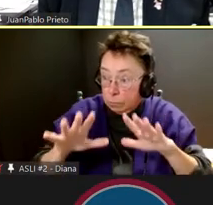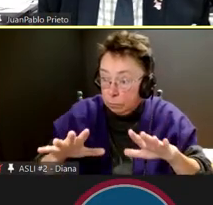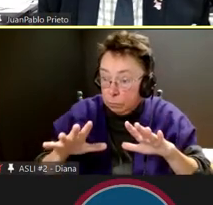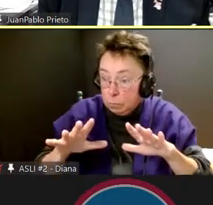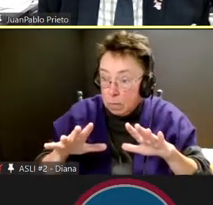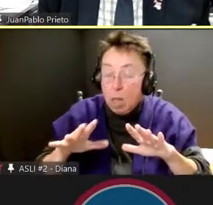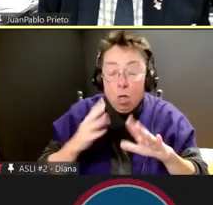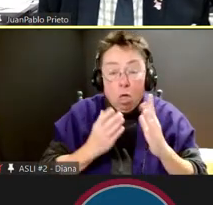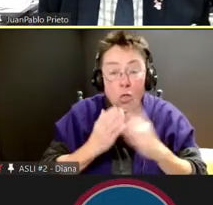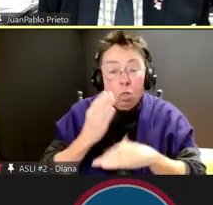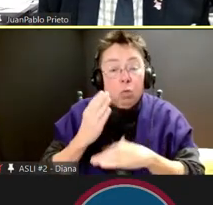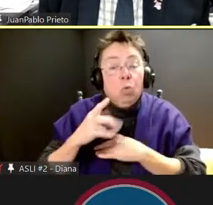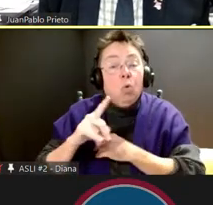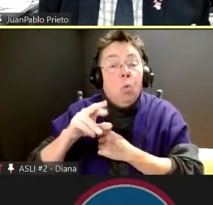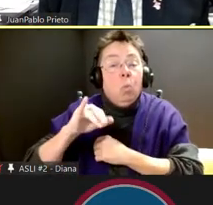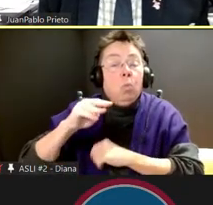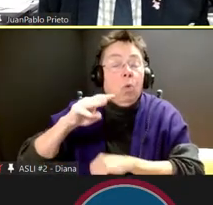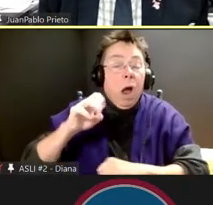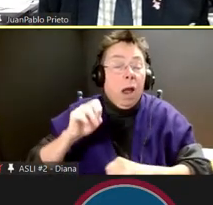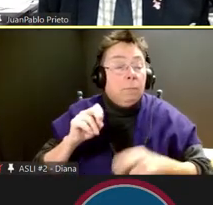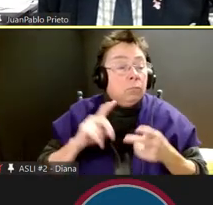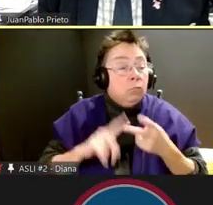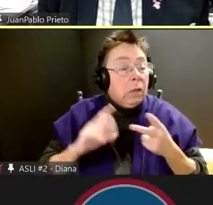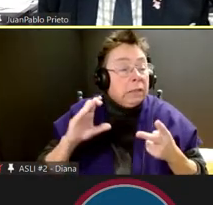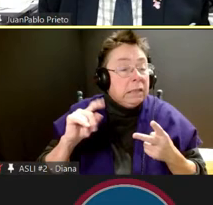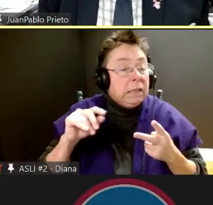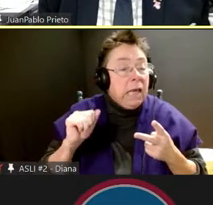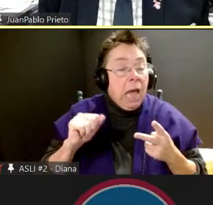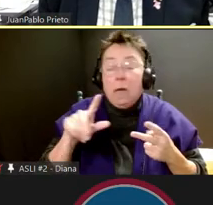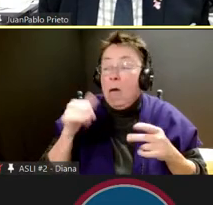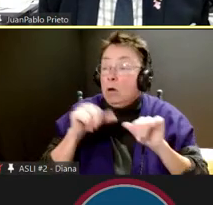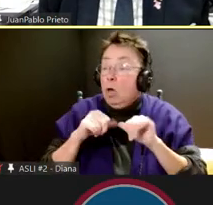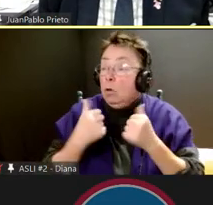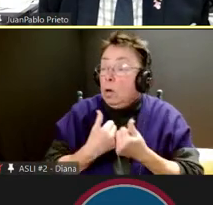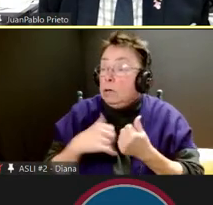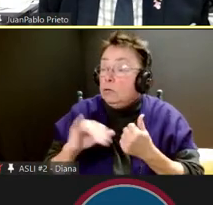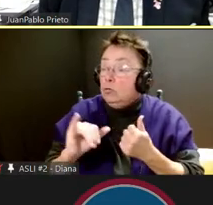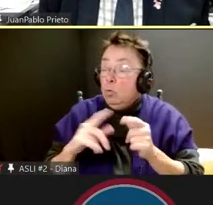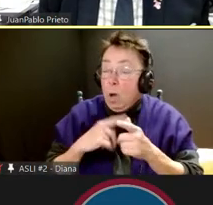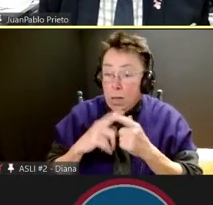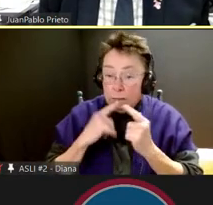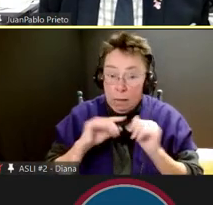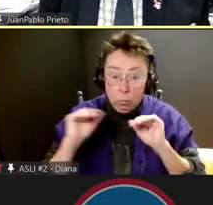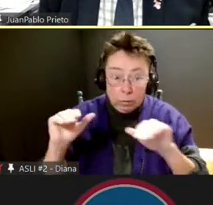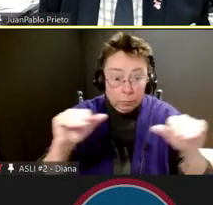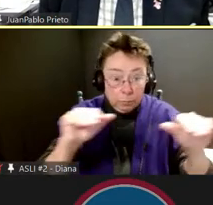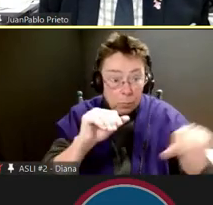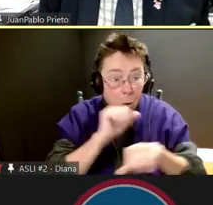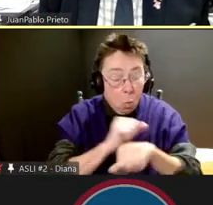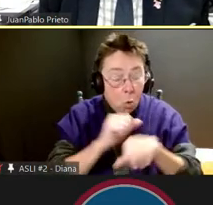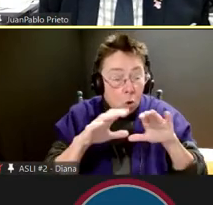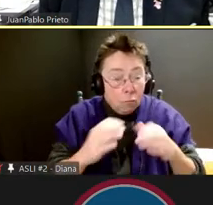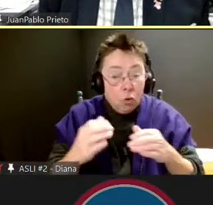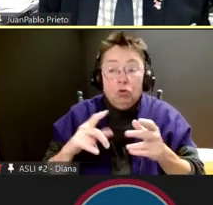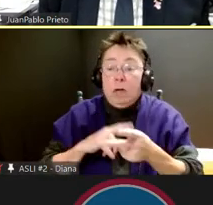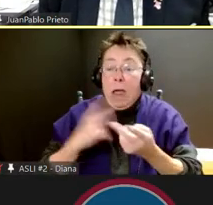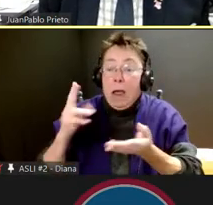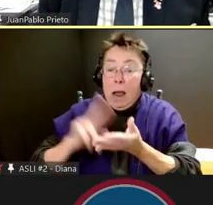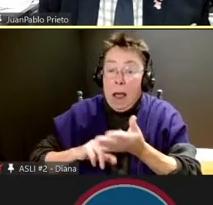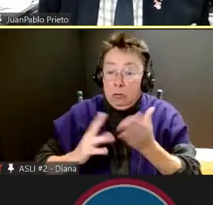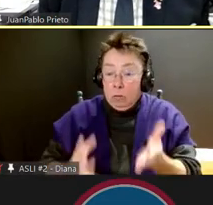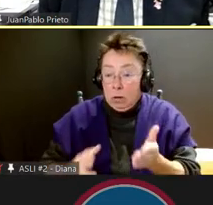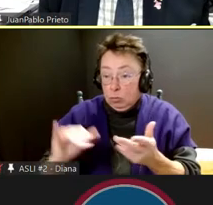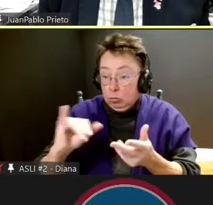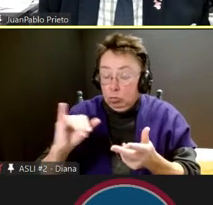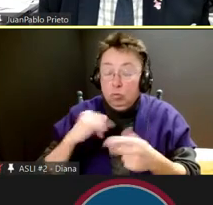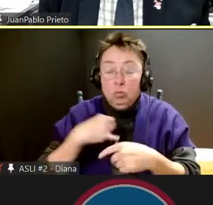Prime, CTA, and our assist agencies. And we continue to talk with our workforce partners as well as the contractors to